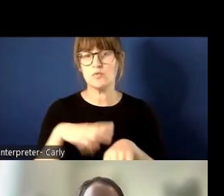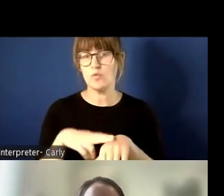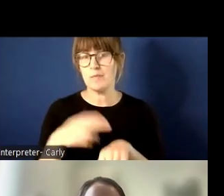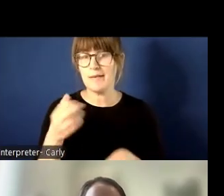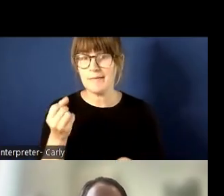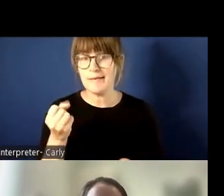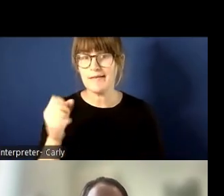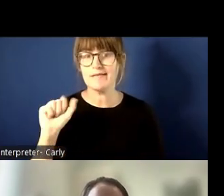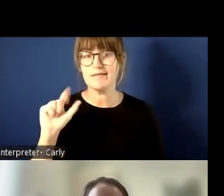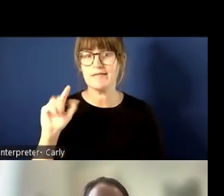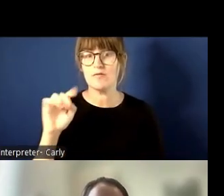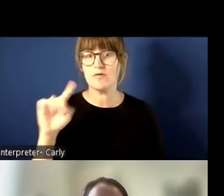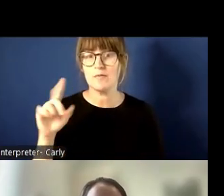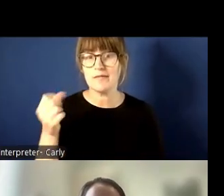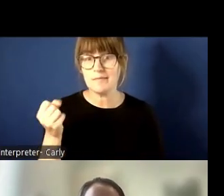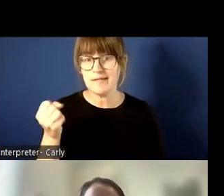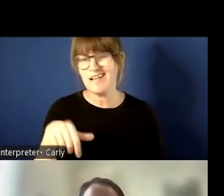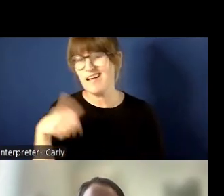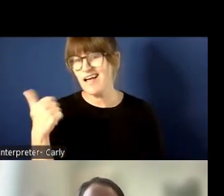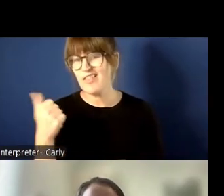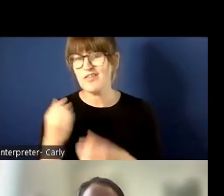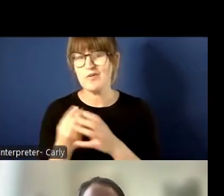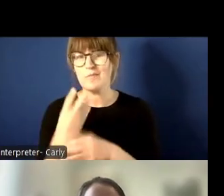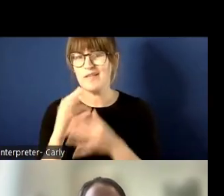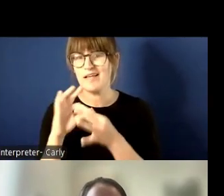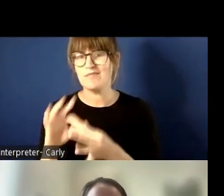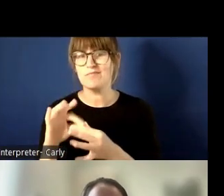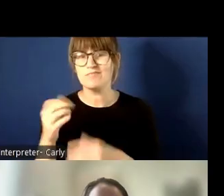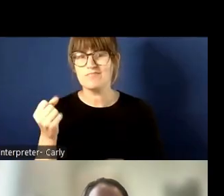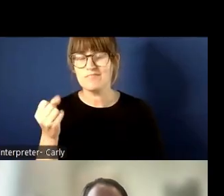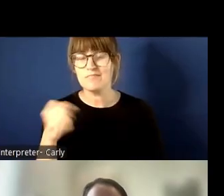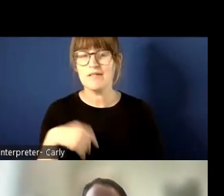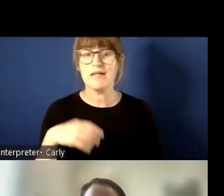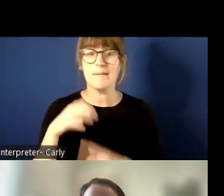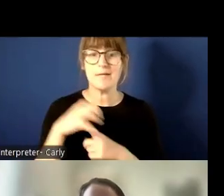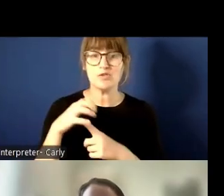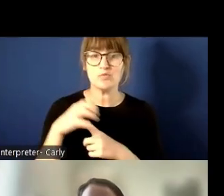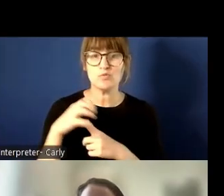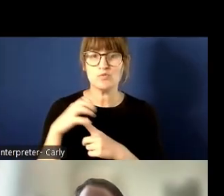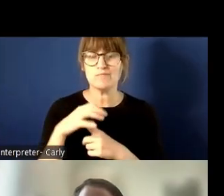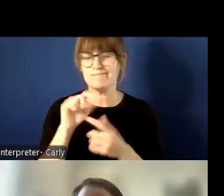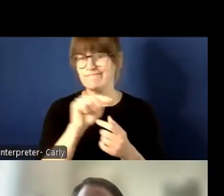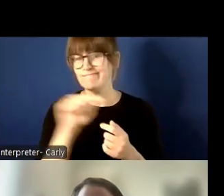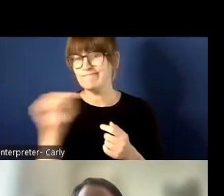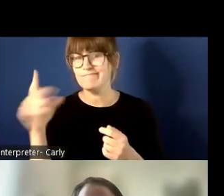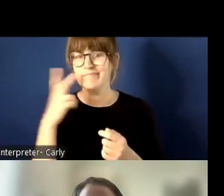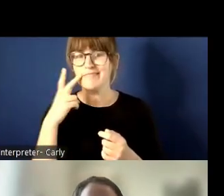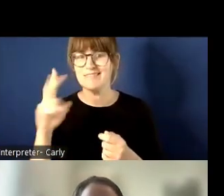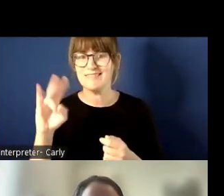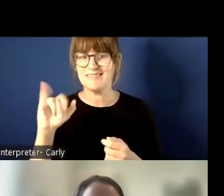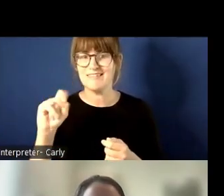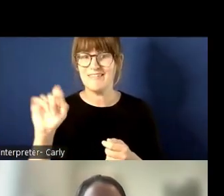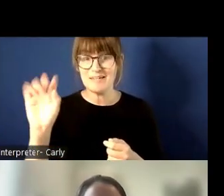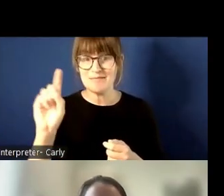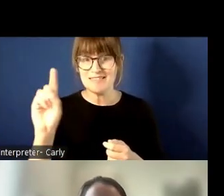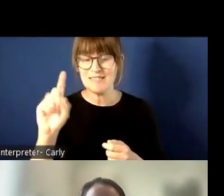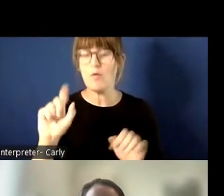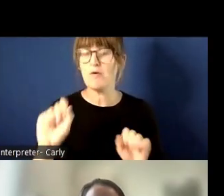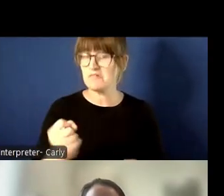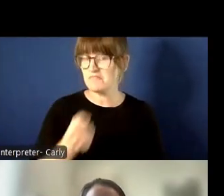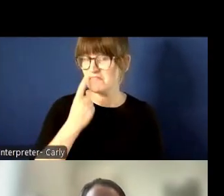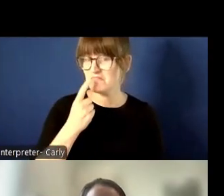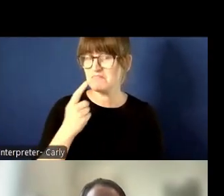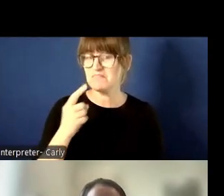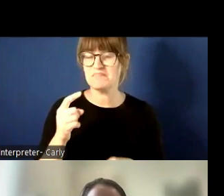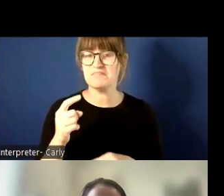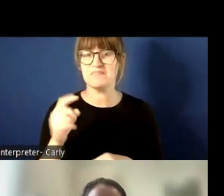almond milk, other plant milks, found in mushrooms, found in a lot of other things that we normally eat. And you can take vitamin D supplements. So